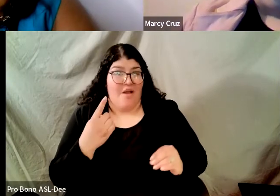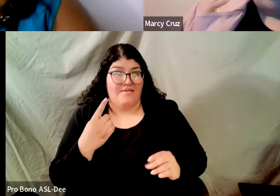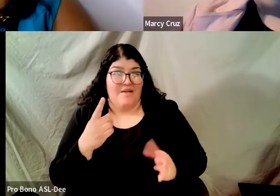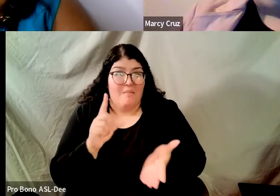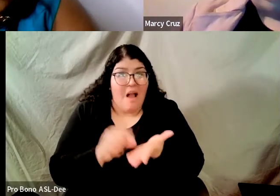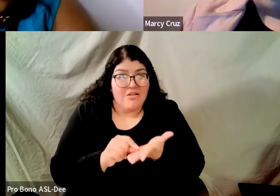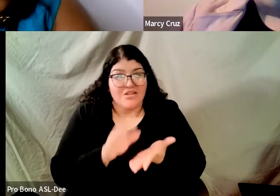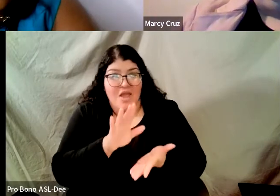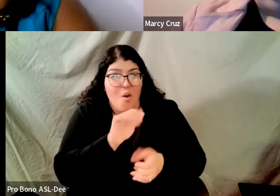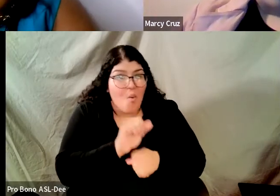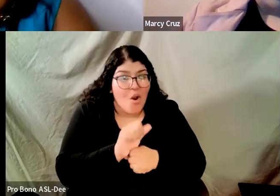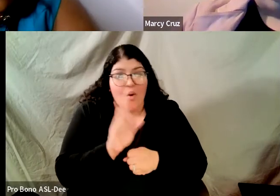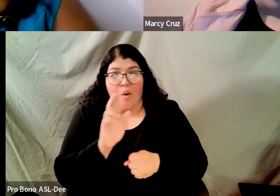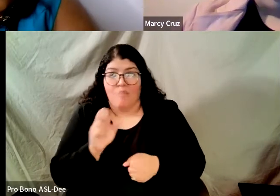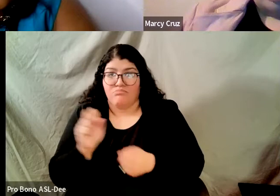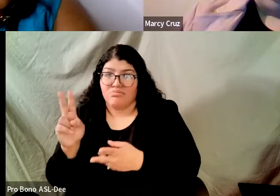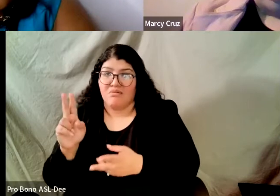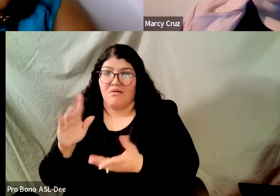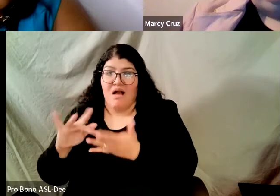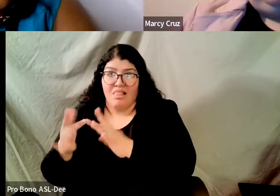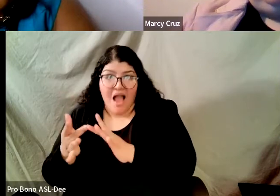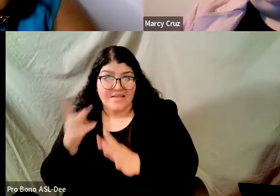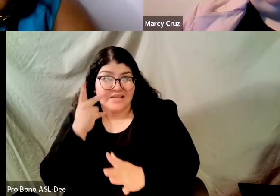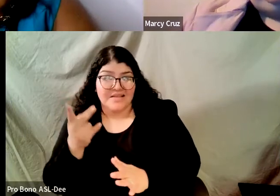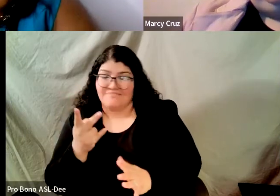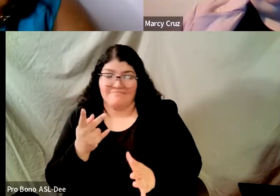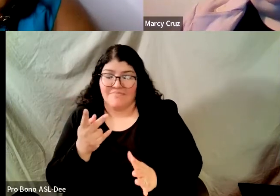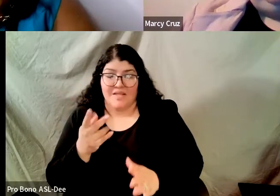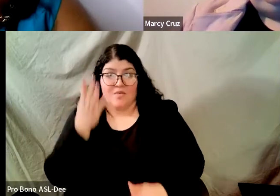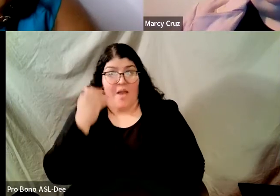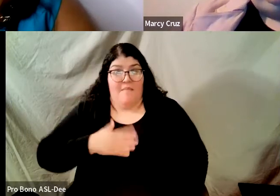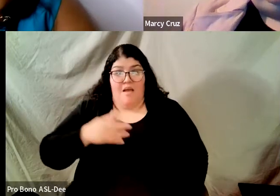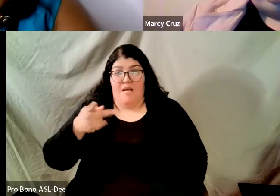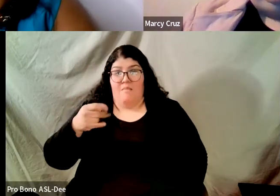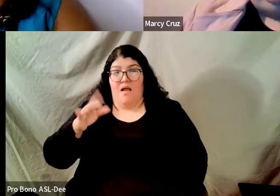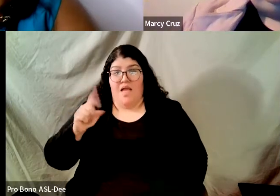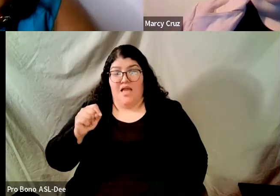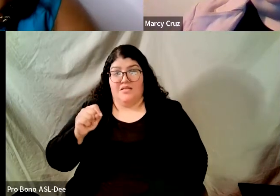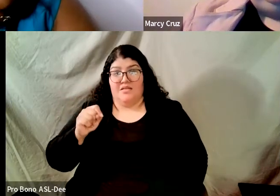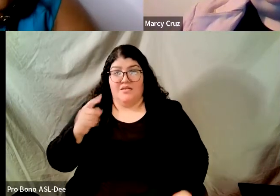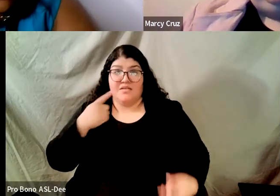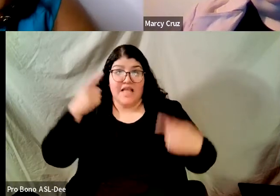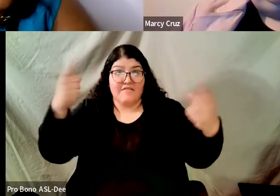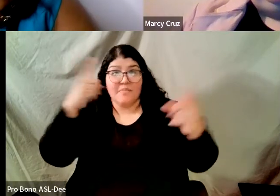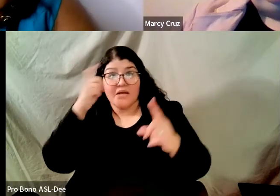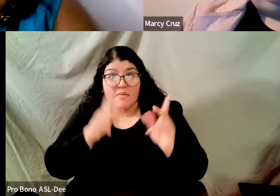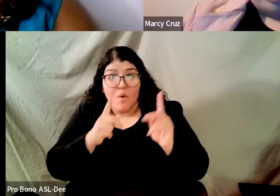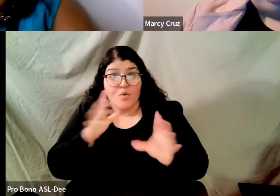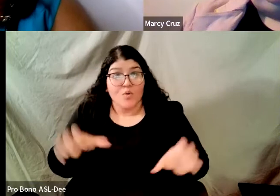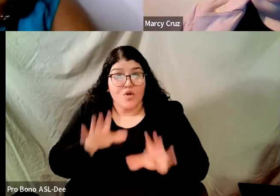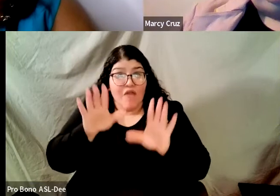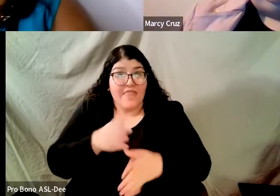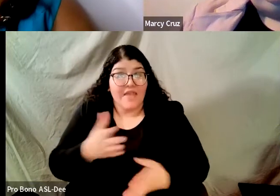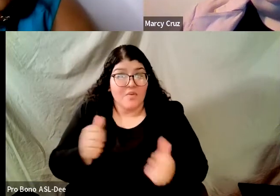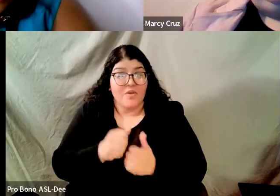of attention. That's why my podcast was so successful, because for some people doing great things with plus size women, that was like some of